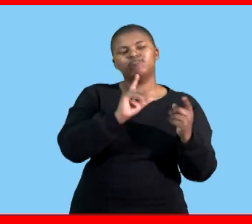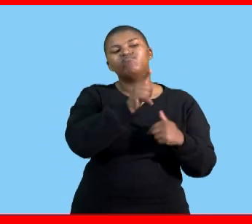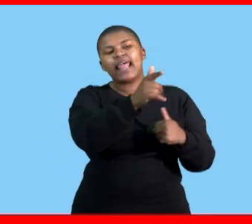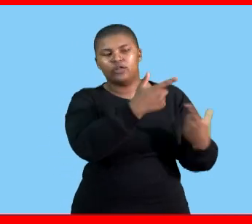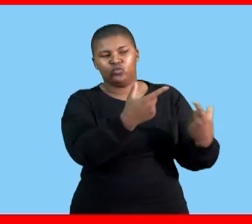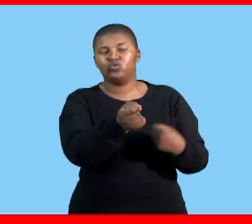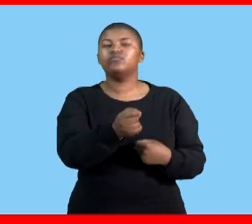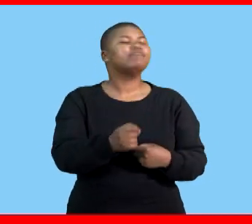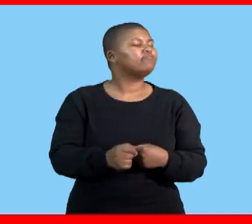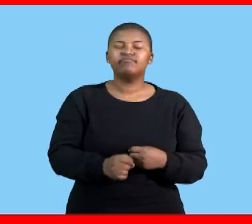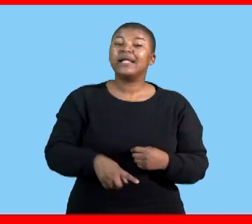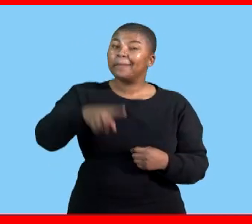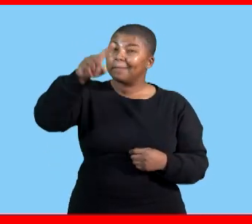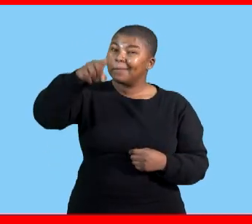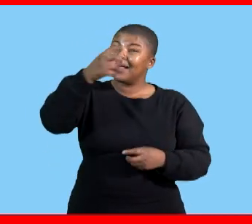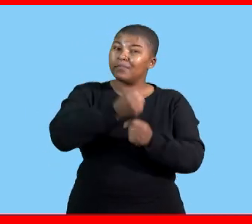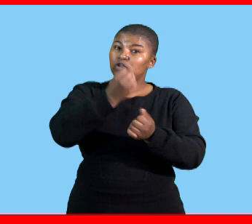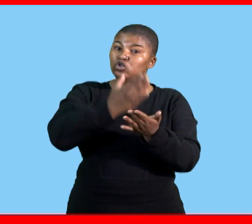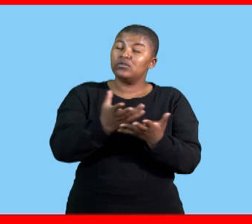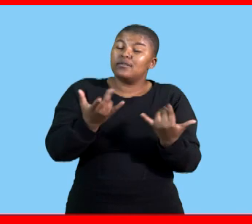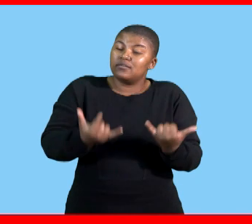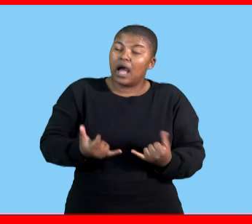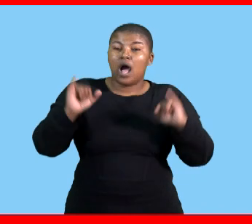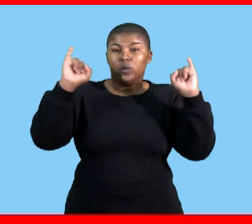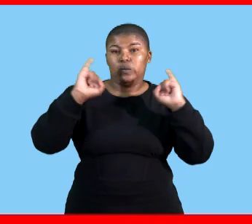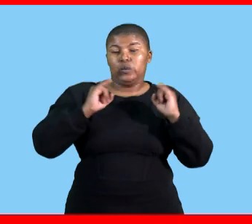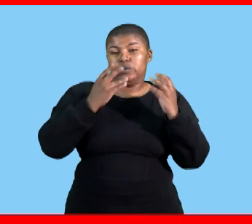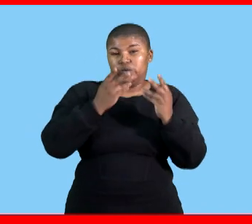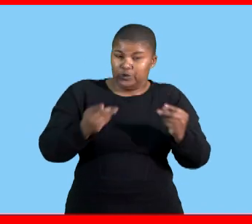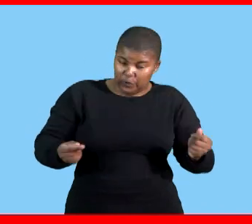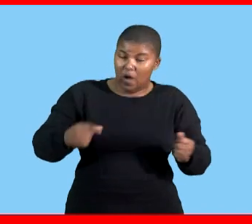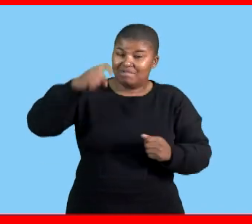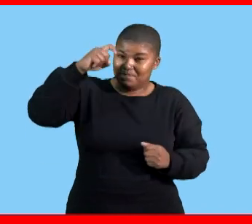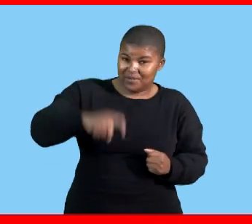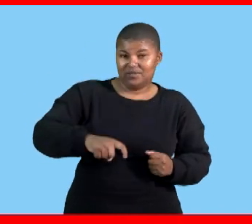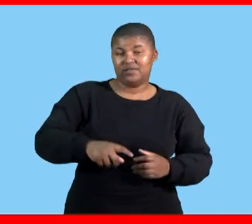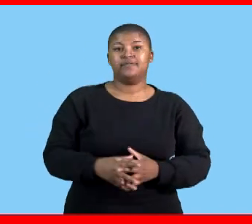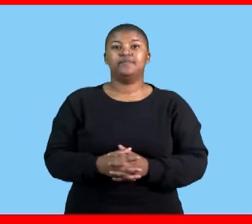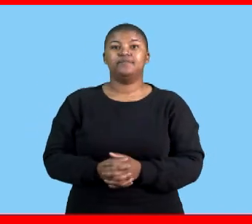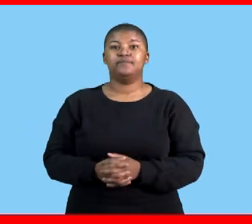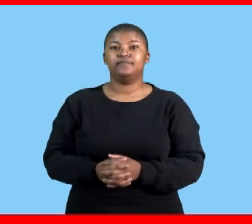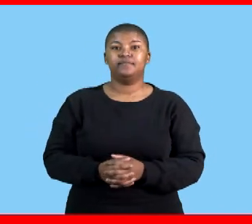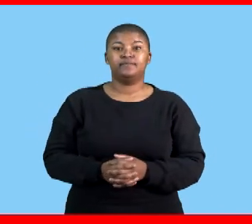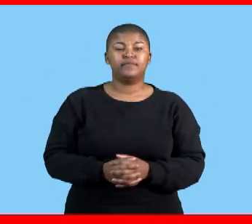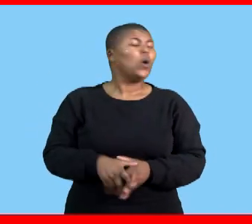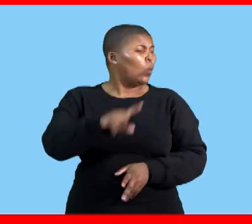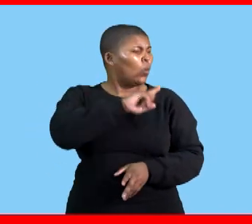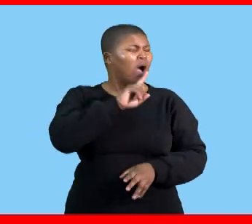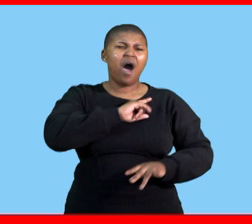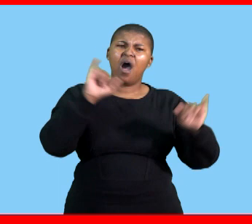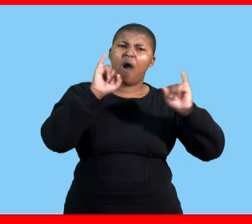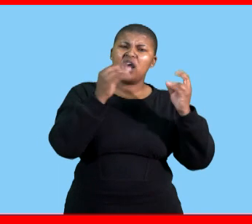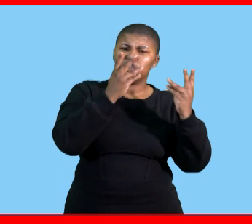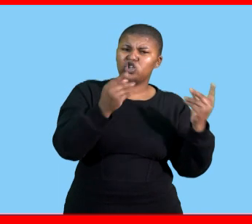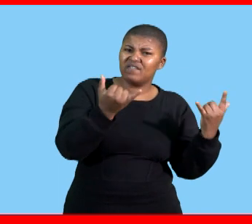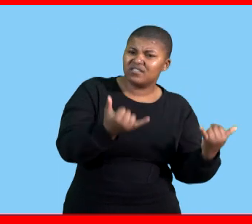be able to attend to the crisis situation as immediately as possible. Why are we doing that? It is